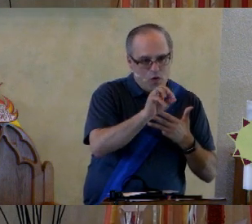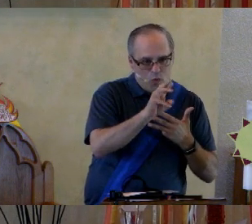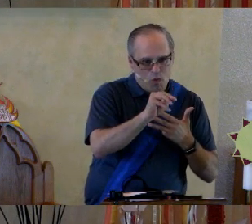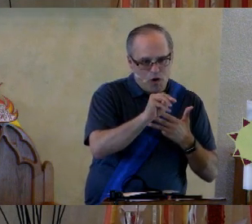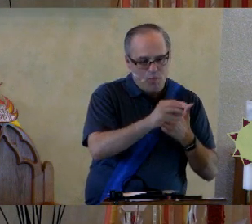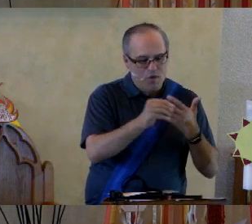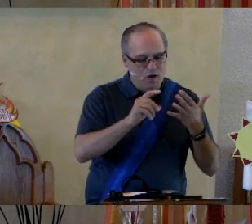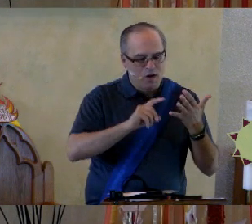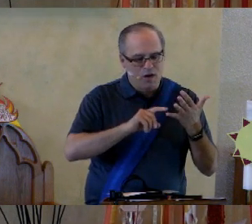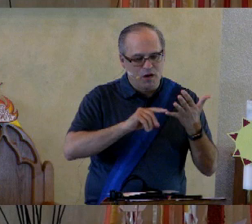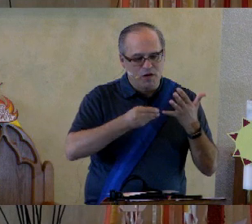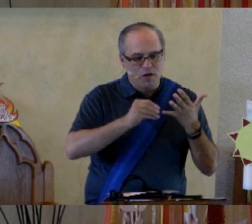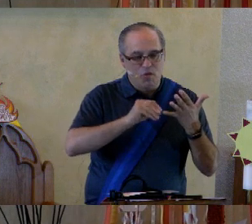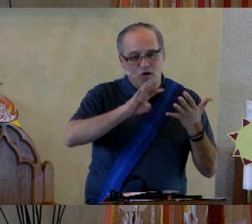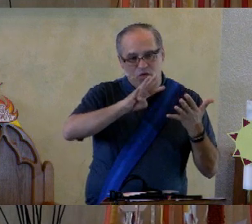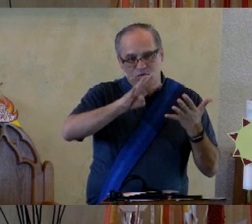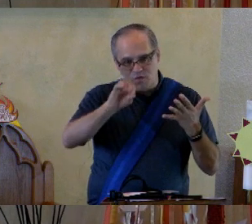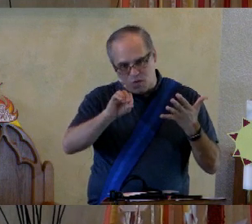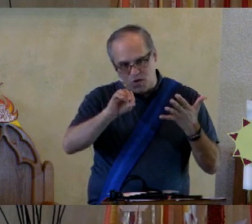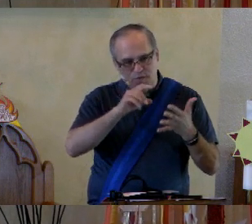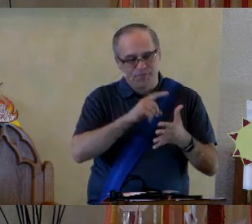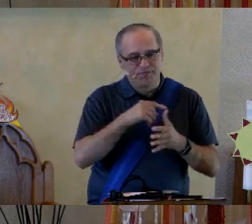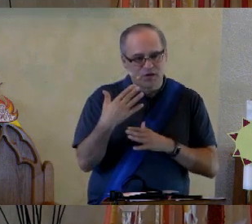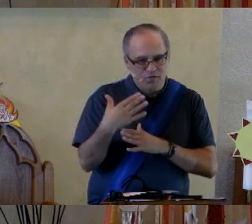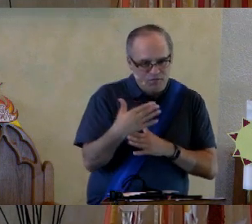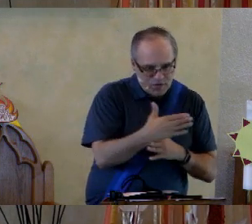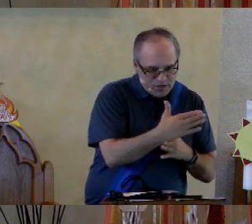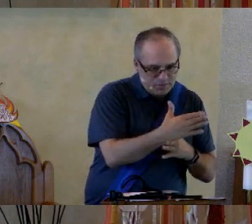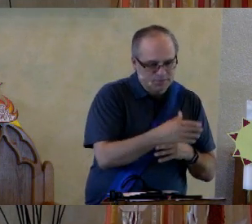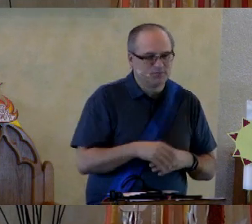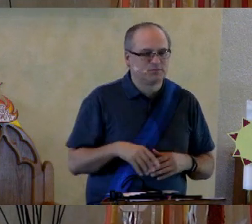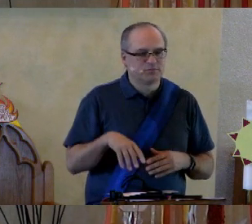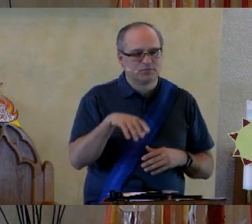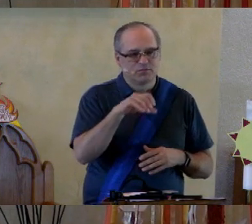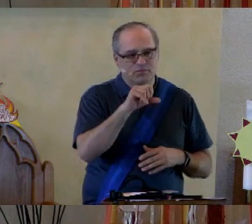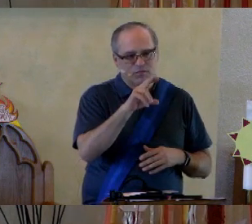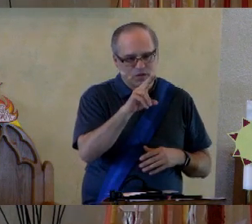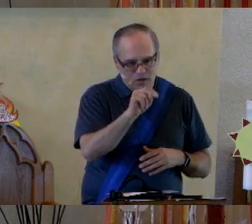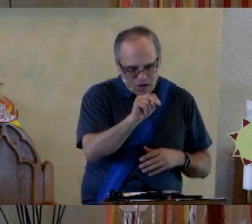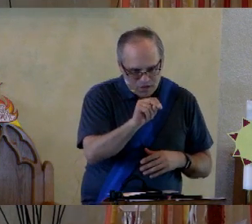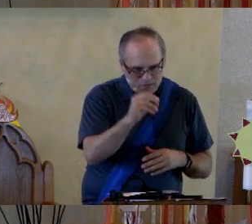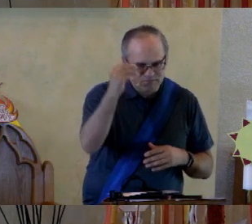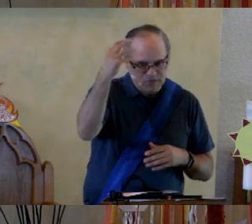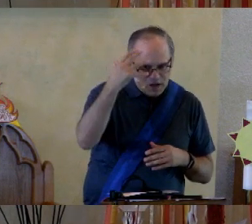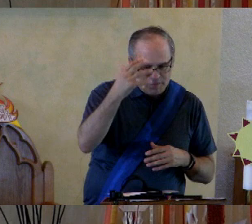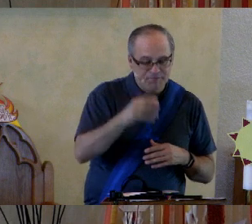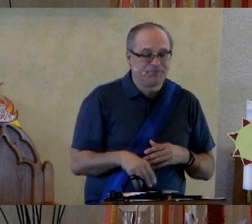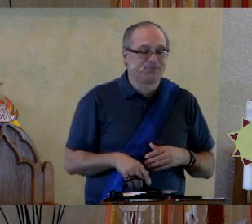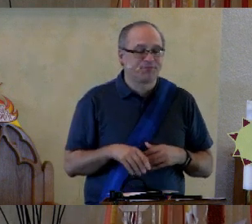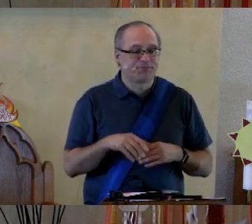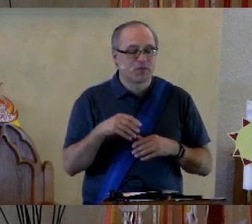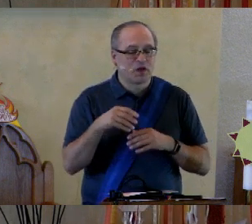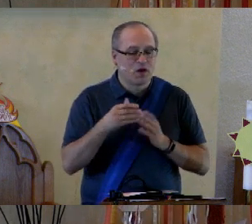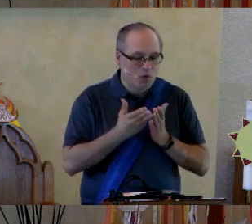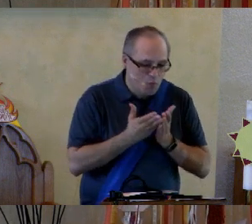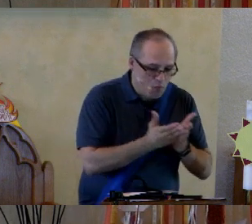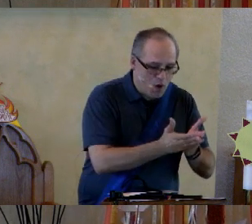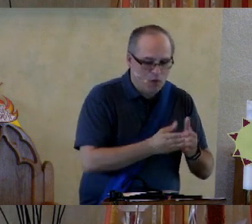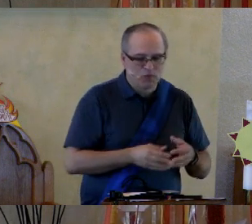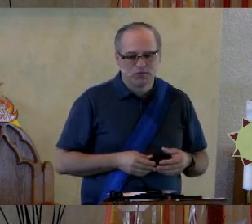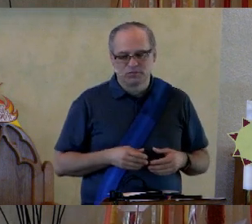number 40. A fish, a sun, a boat, a